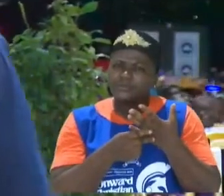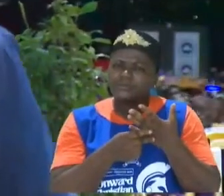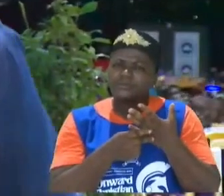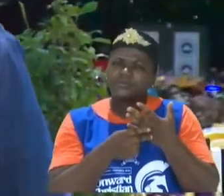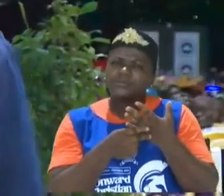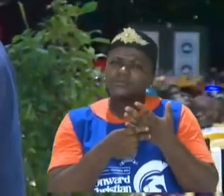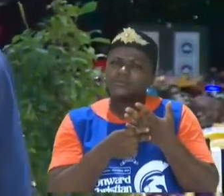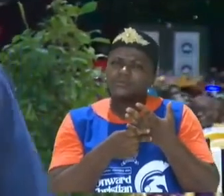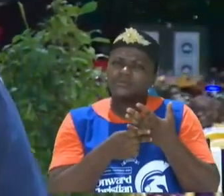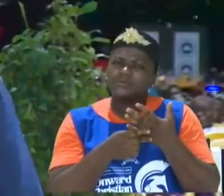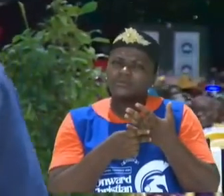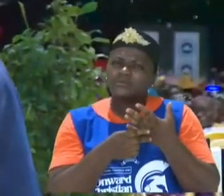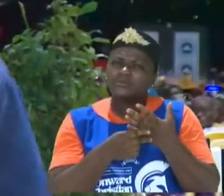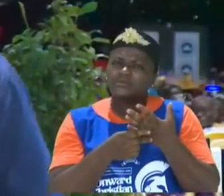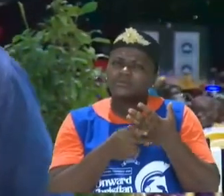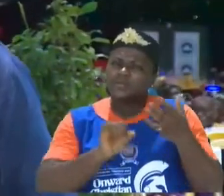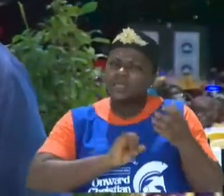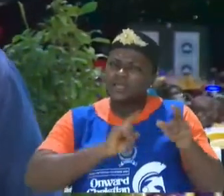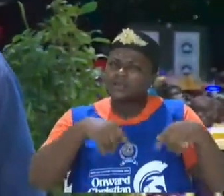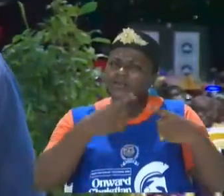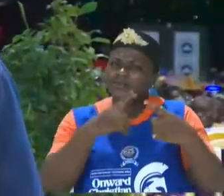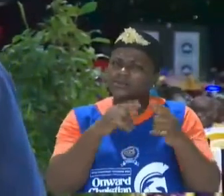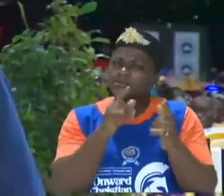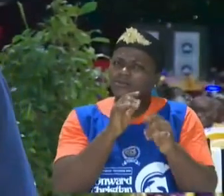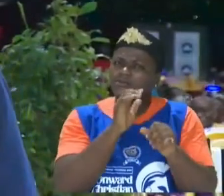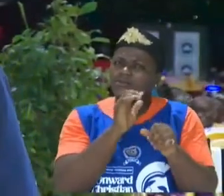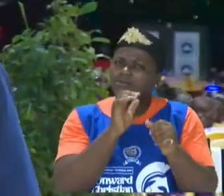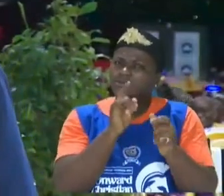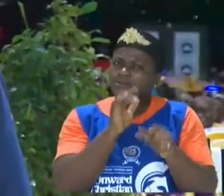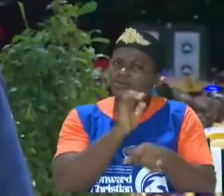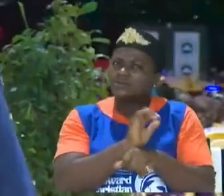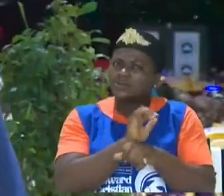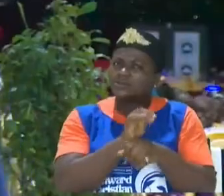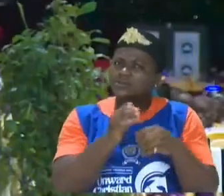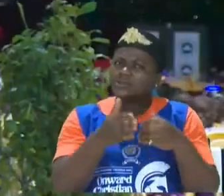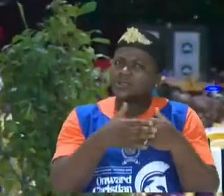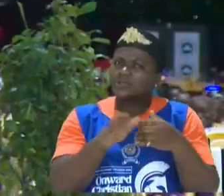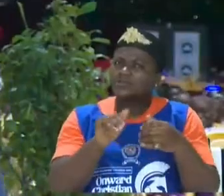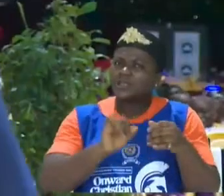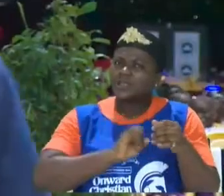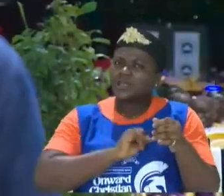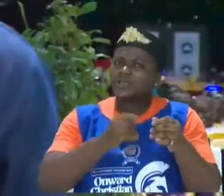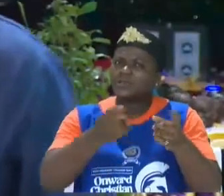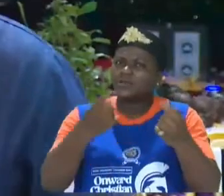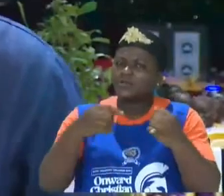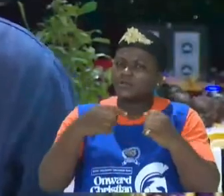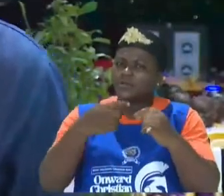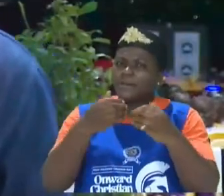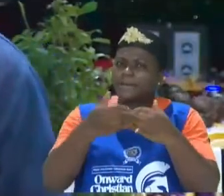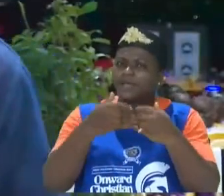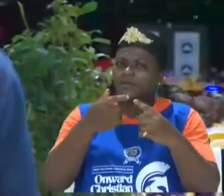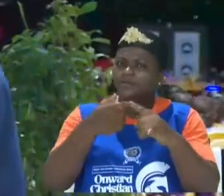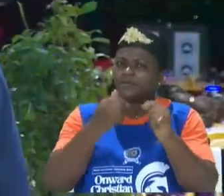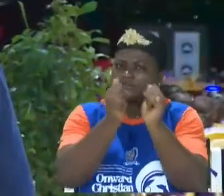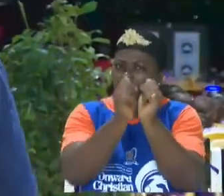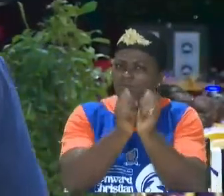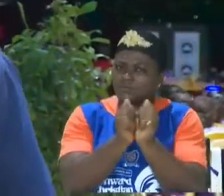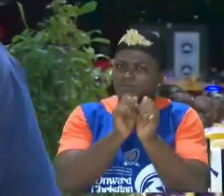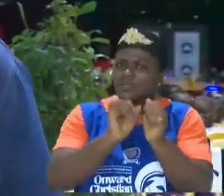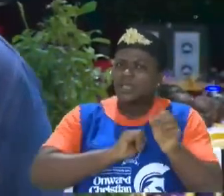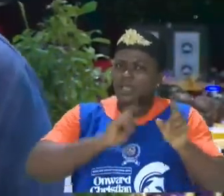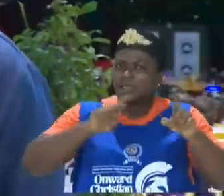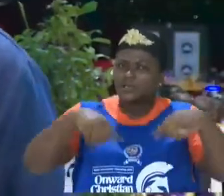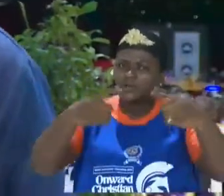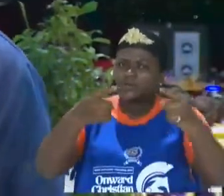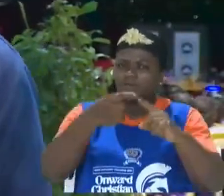Christ? I went to church after I arrived there in Kirikiri, and I went for the rice, and Jesus